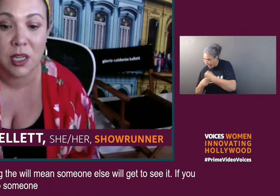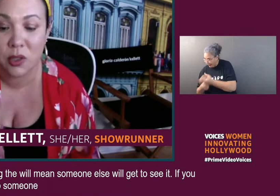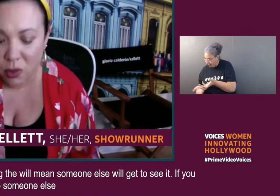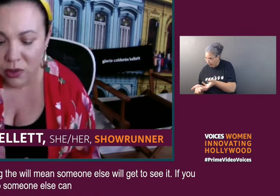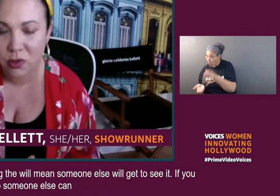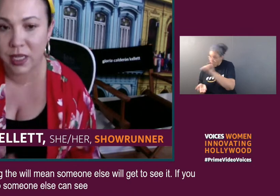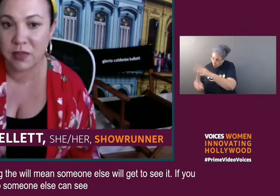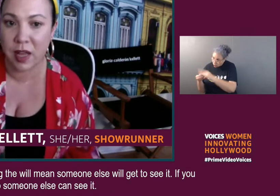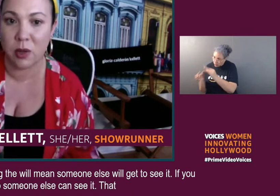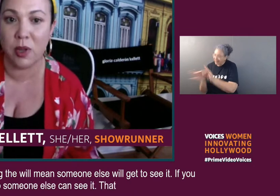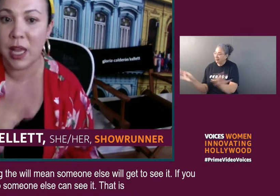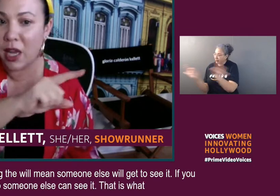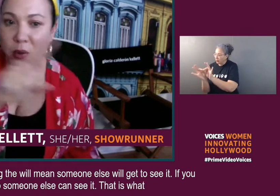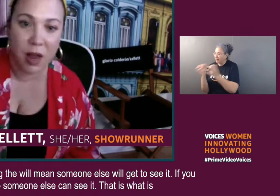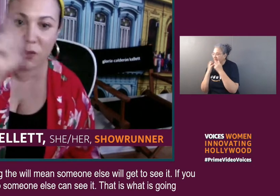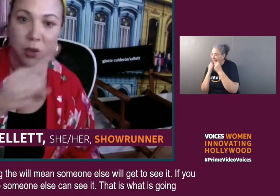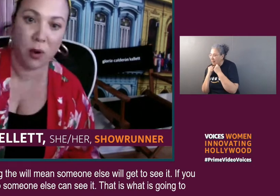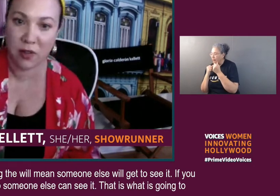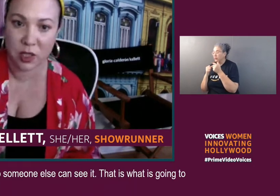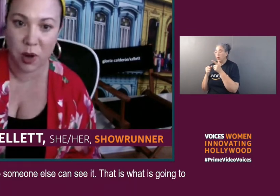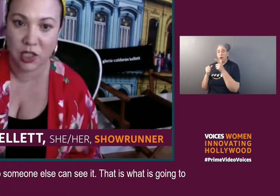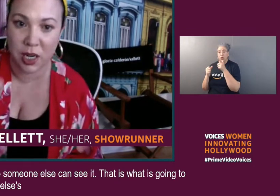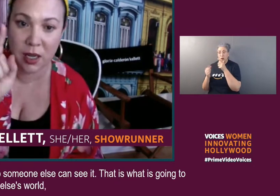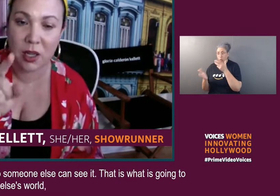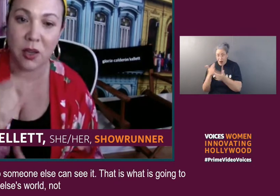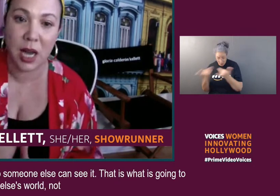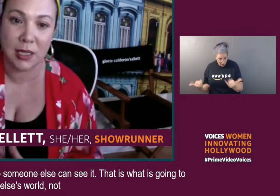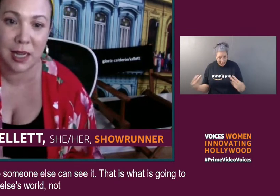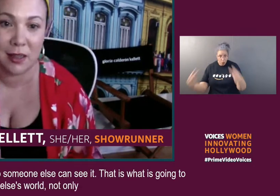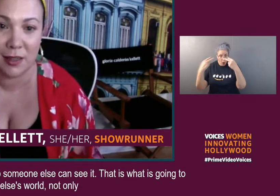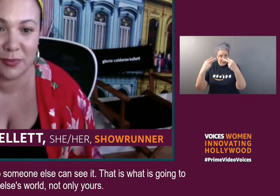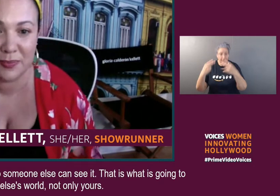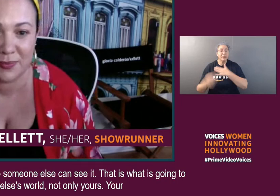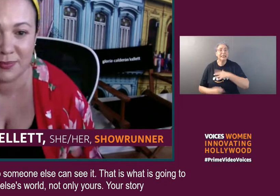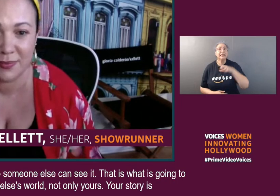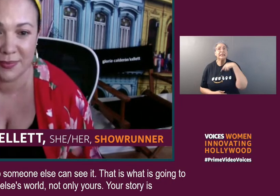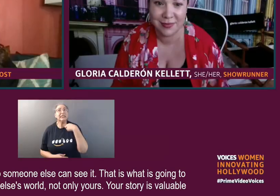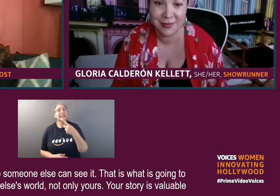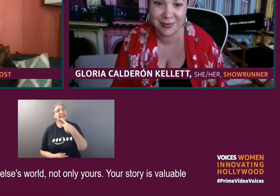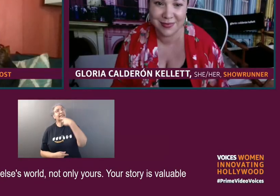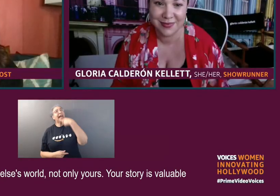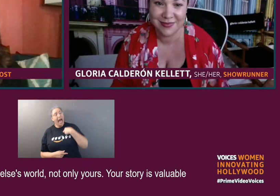only yours. So your story is valuable, and whoever you are that's watching, you got to tell it.